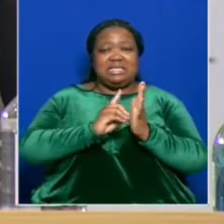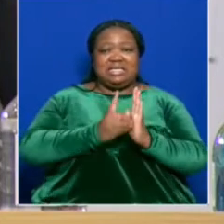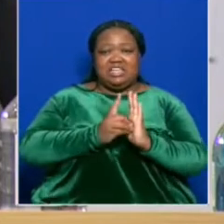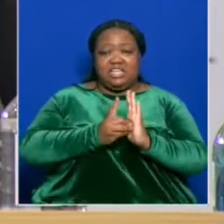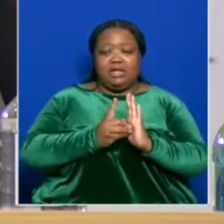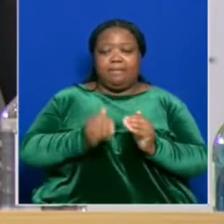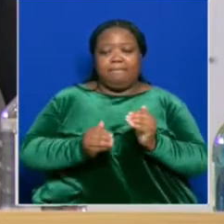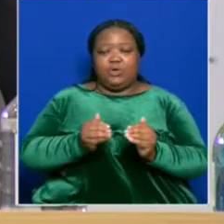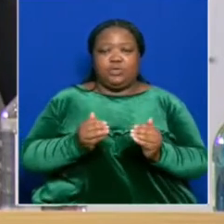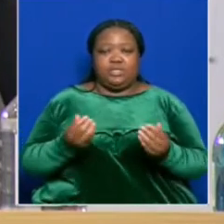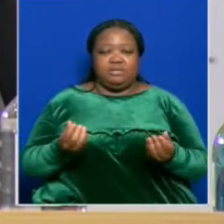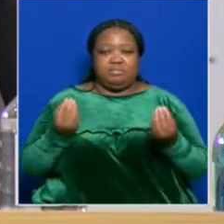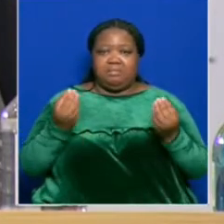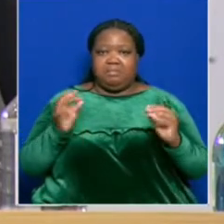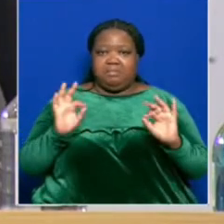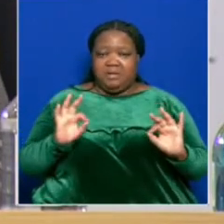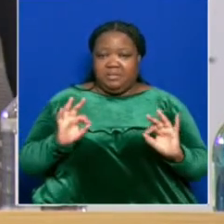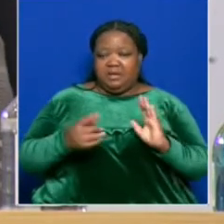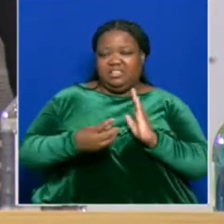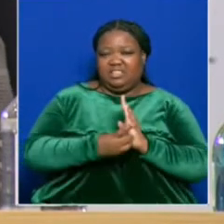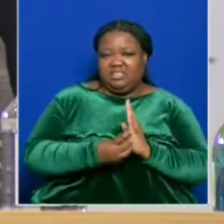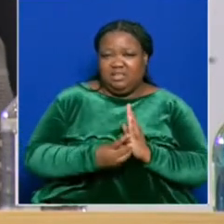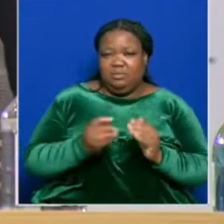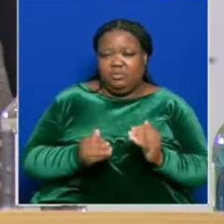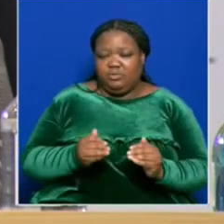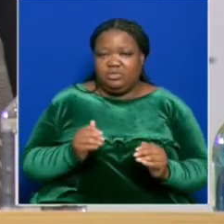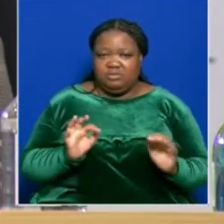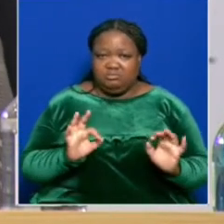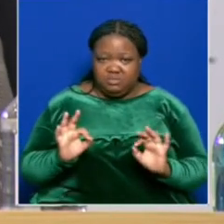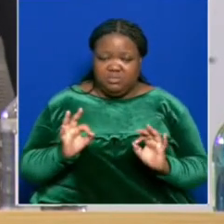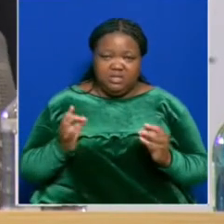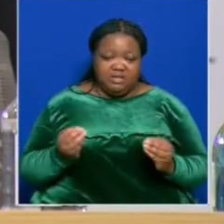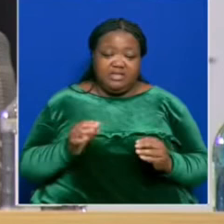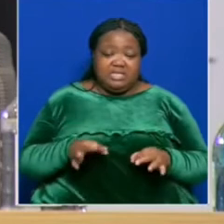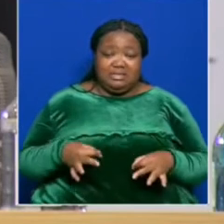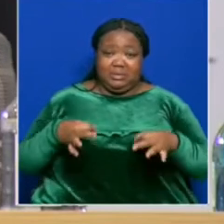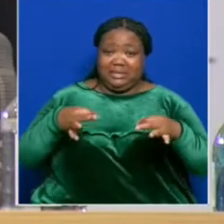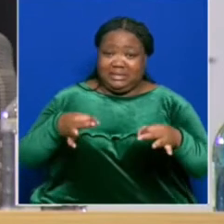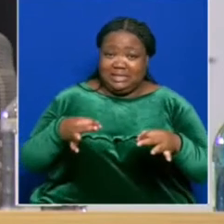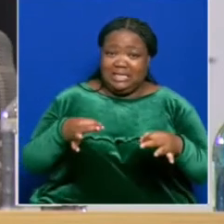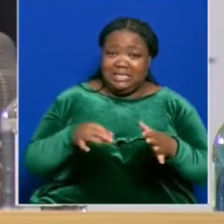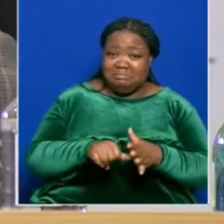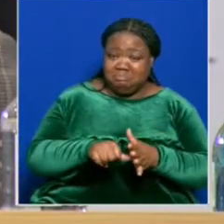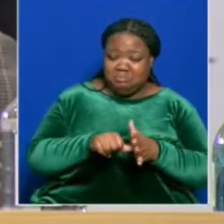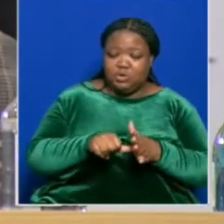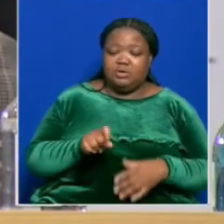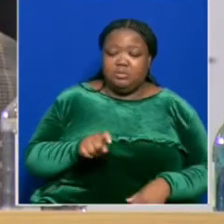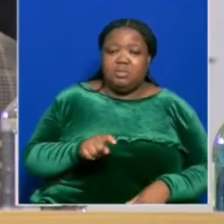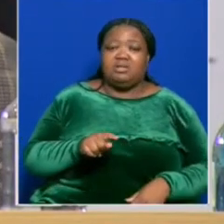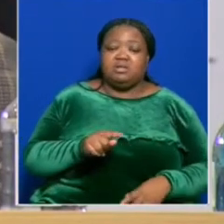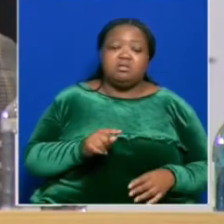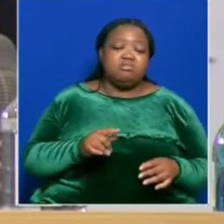activities and corruption. So these delays, Chair, are necessary. Without this property report having been done, we would have appointed bidders who shouldn't have been there,